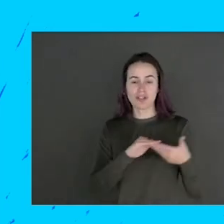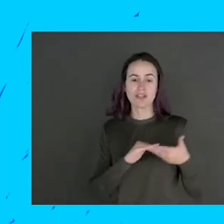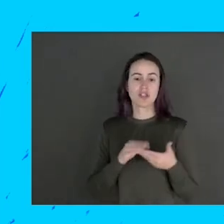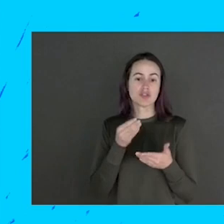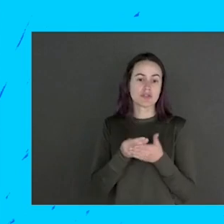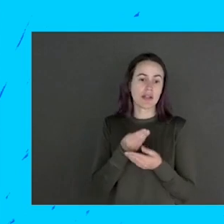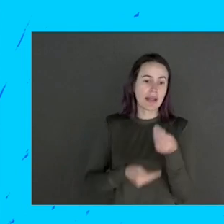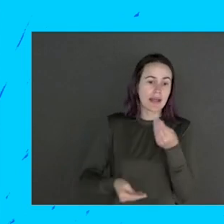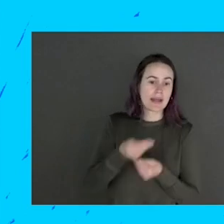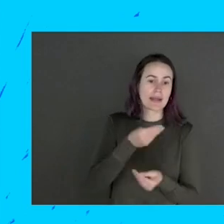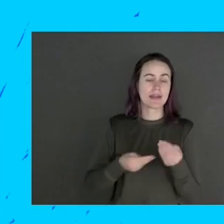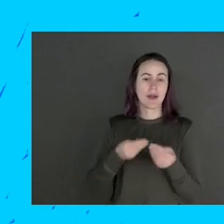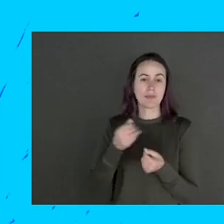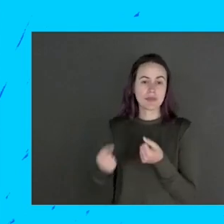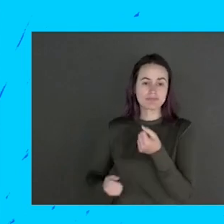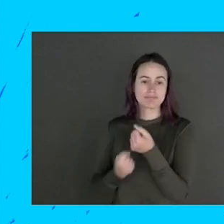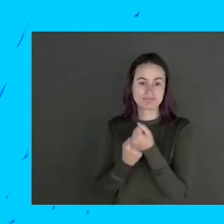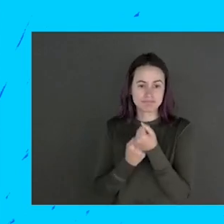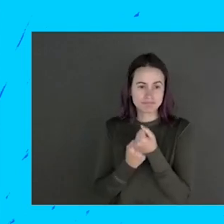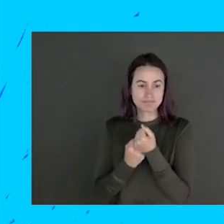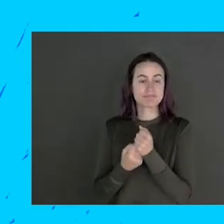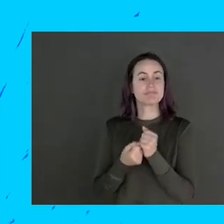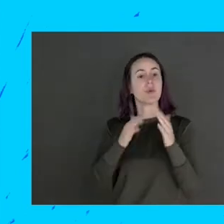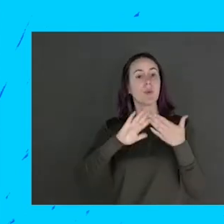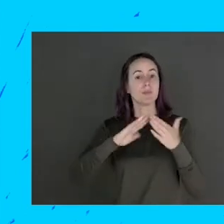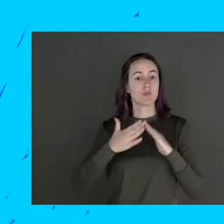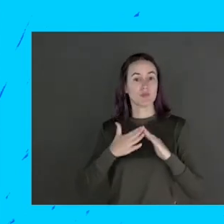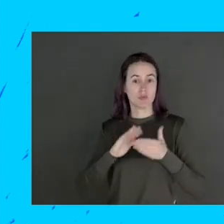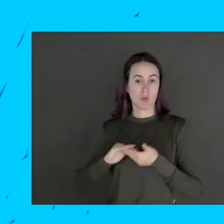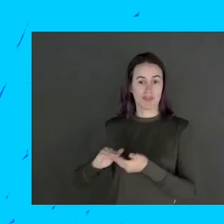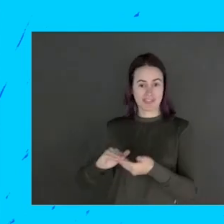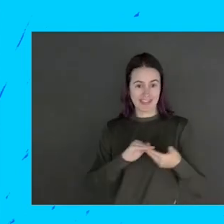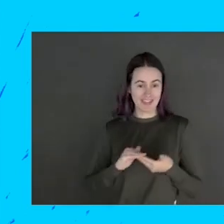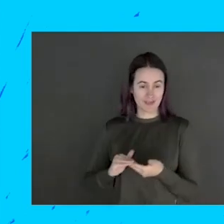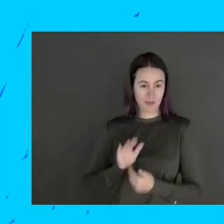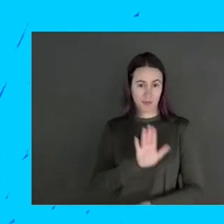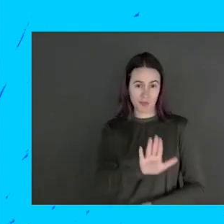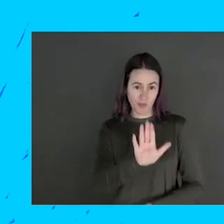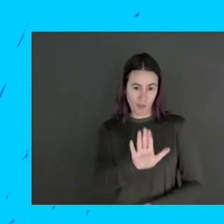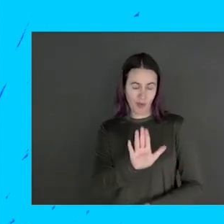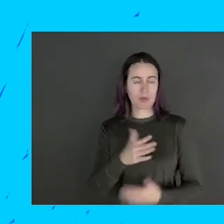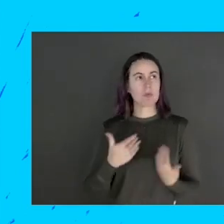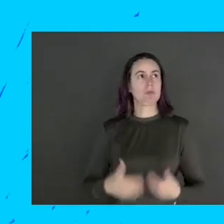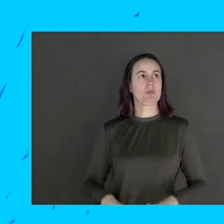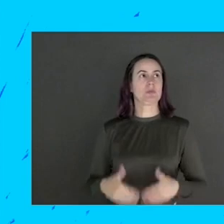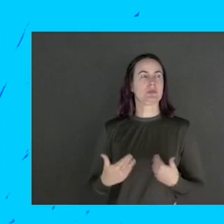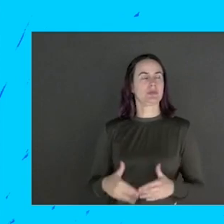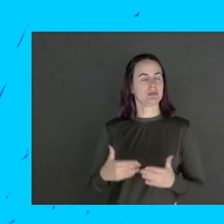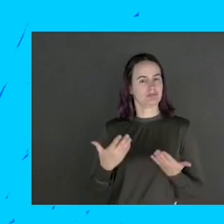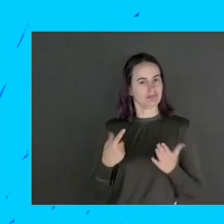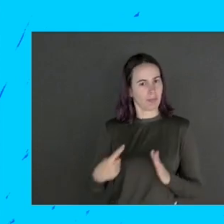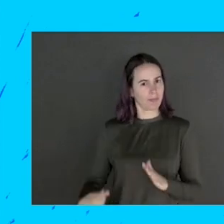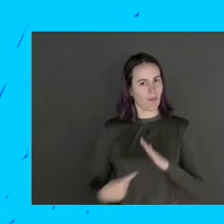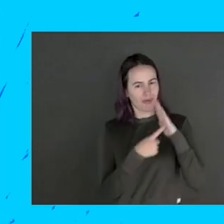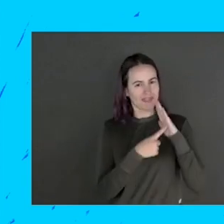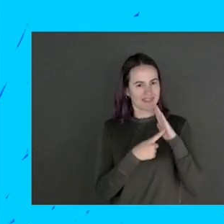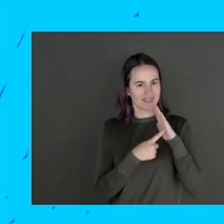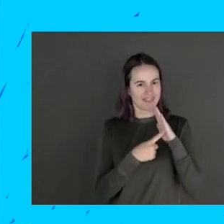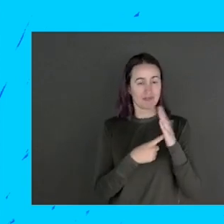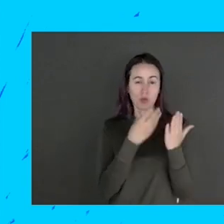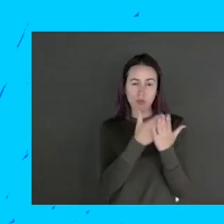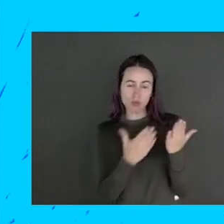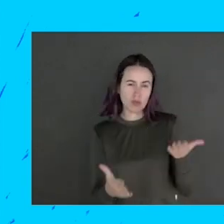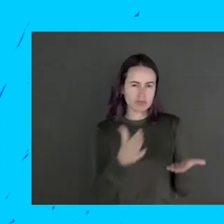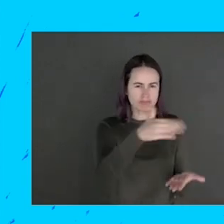needs. Community-led organizations like yours play an important role in mobilizing resources and responding to